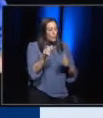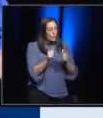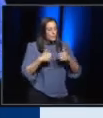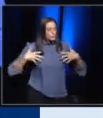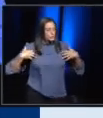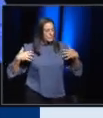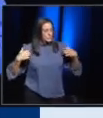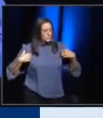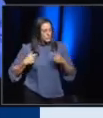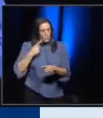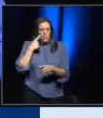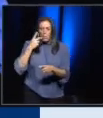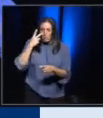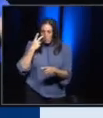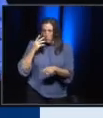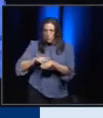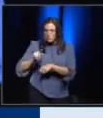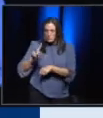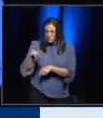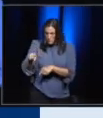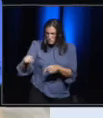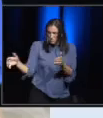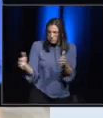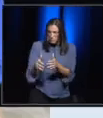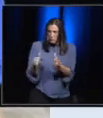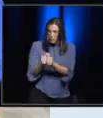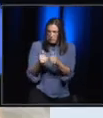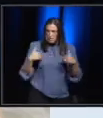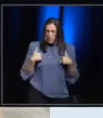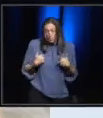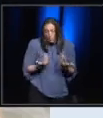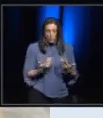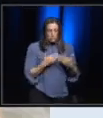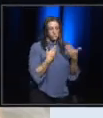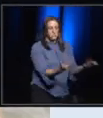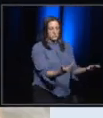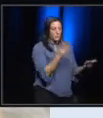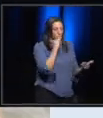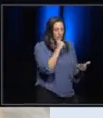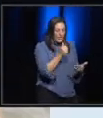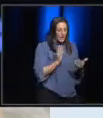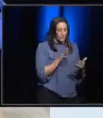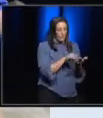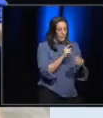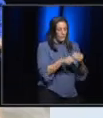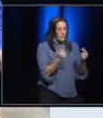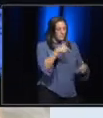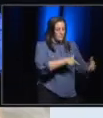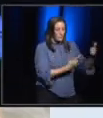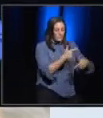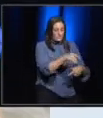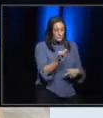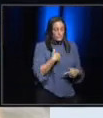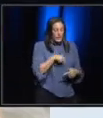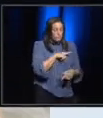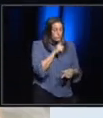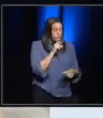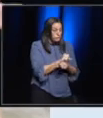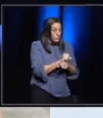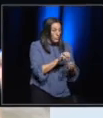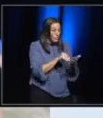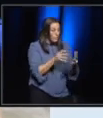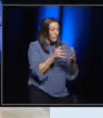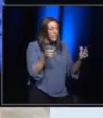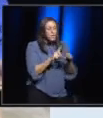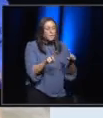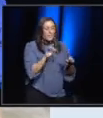something about wild dolphins in the shallows there. And we certainly did. And I'll talk about that somewhat. But we didn't have